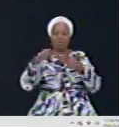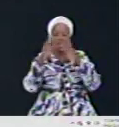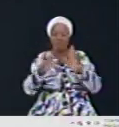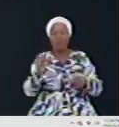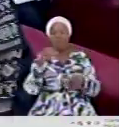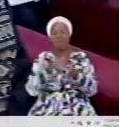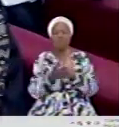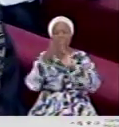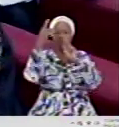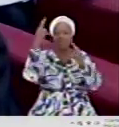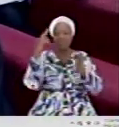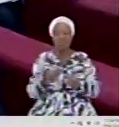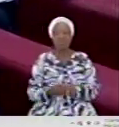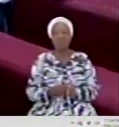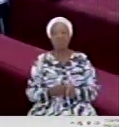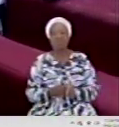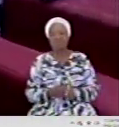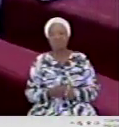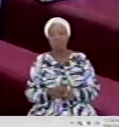enemies in Jesus' name.